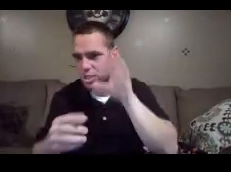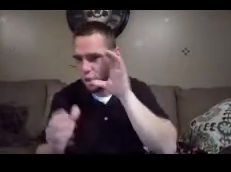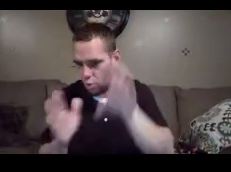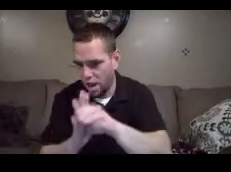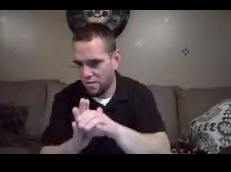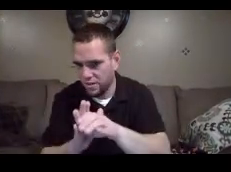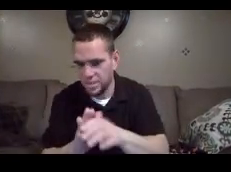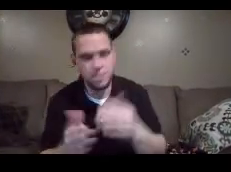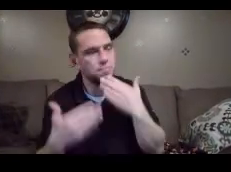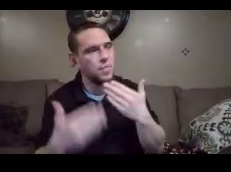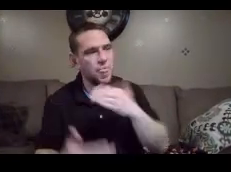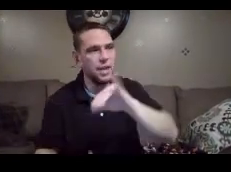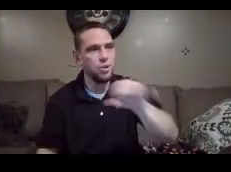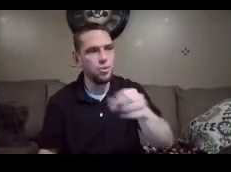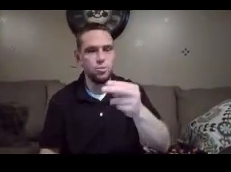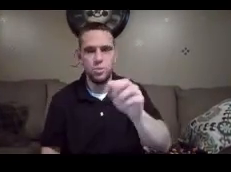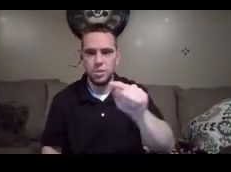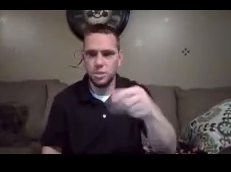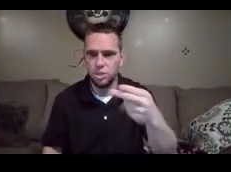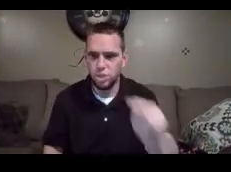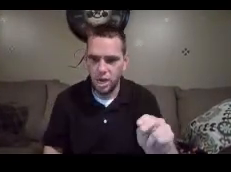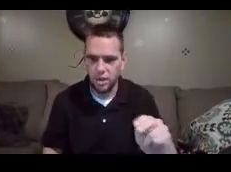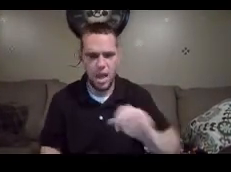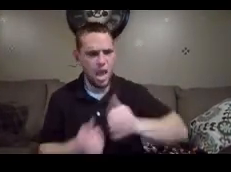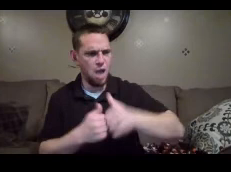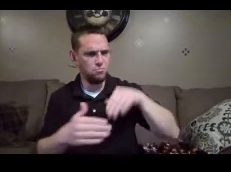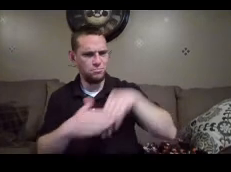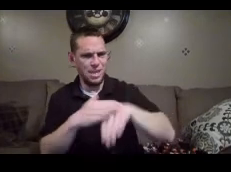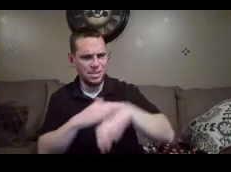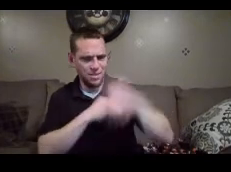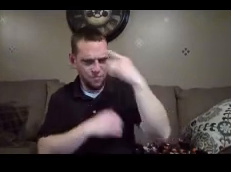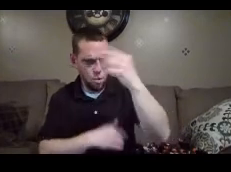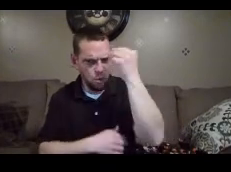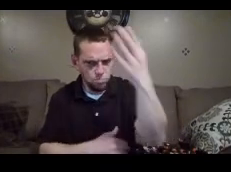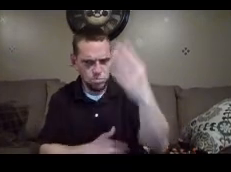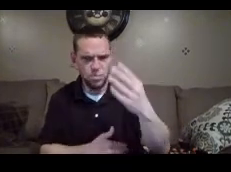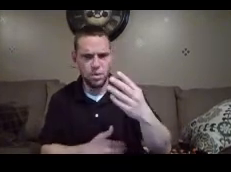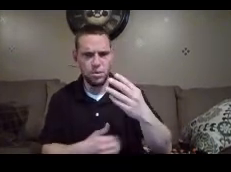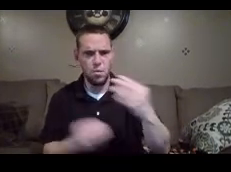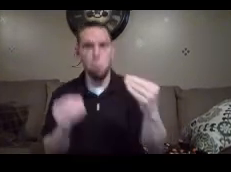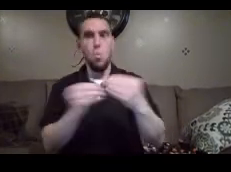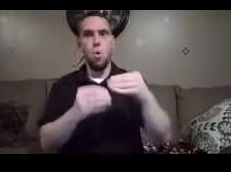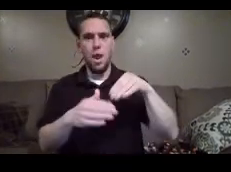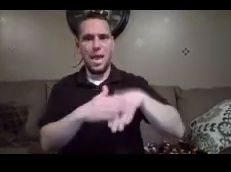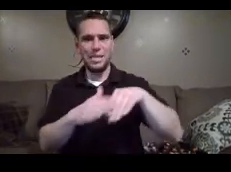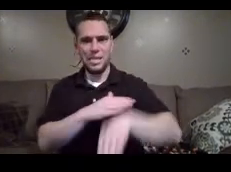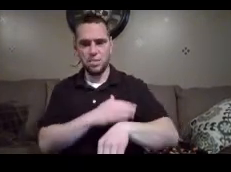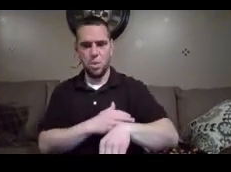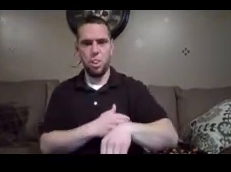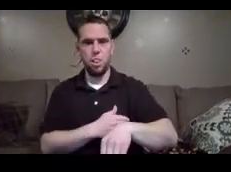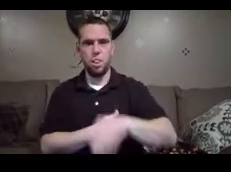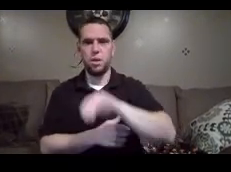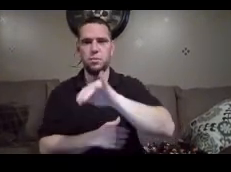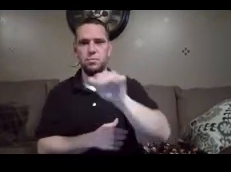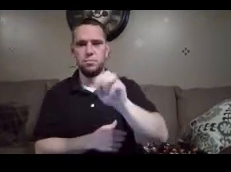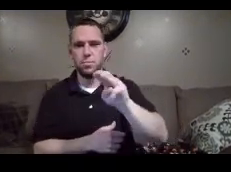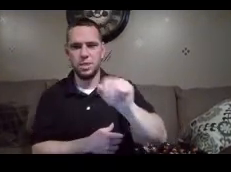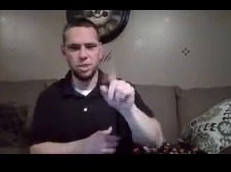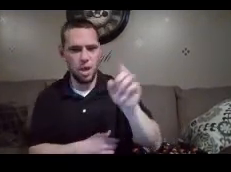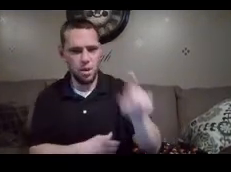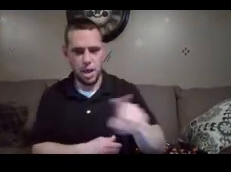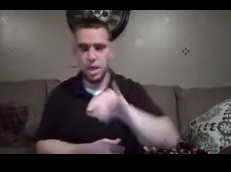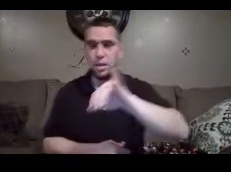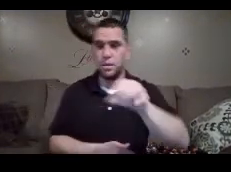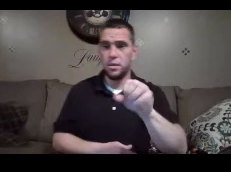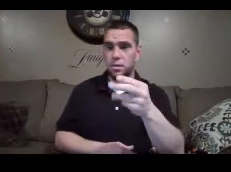you test your content to make sure it is accessible? So we are going to cover in the demonstration a